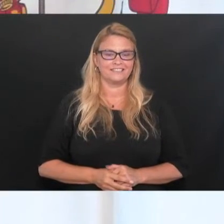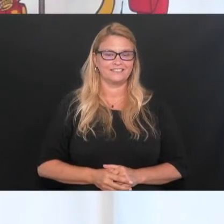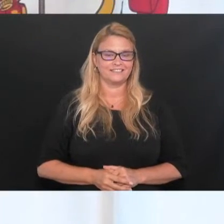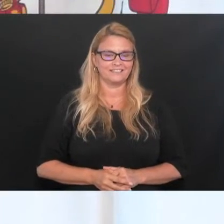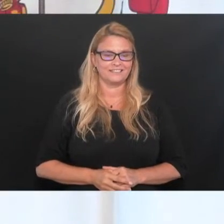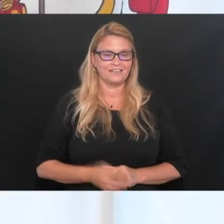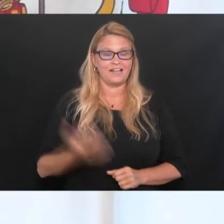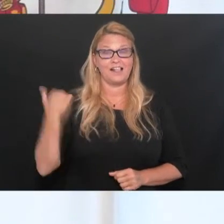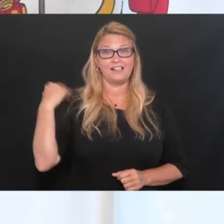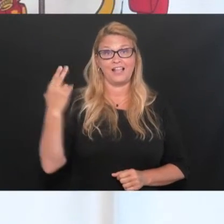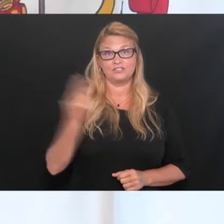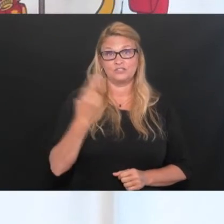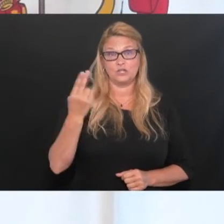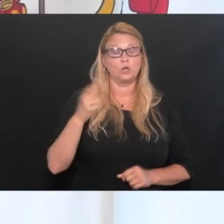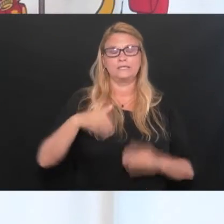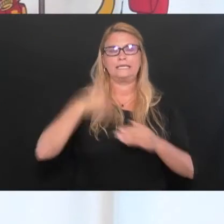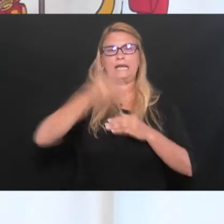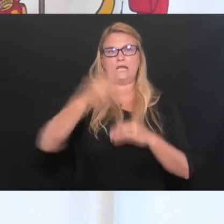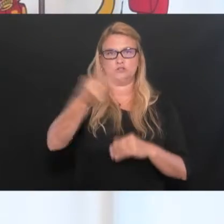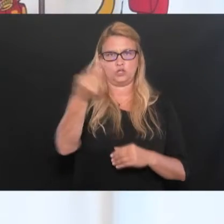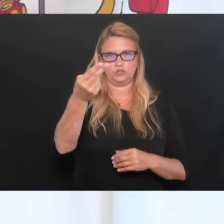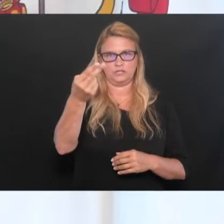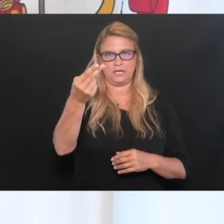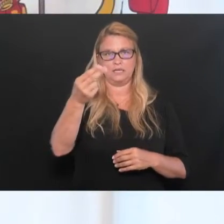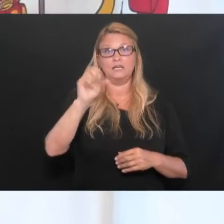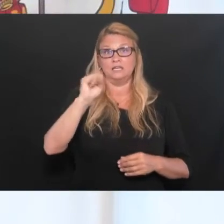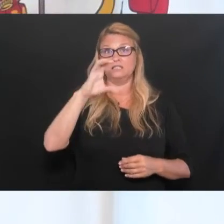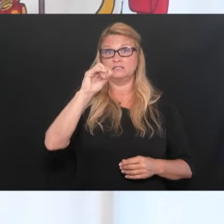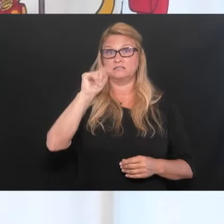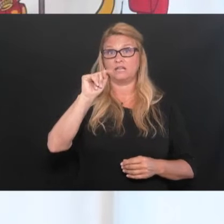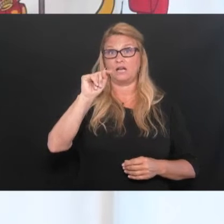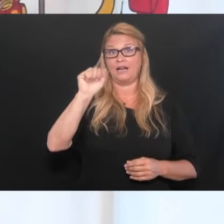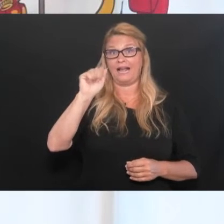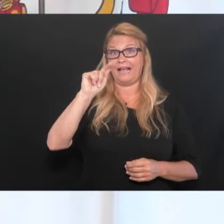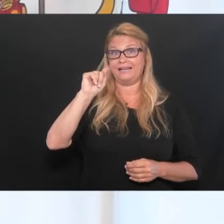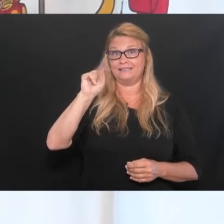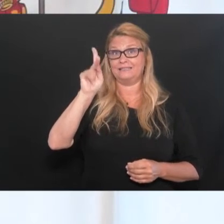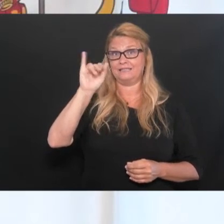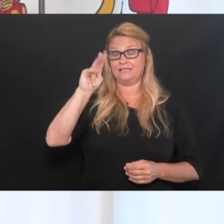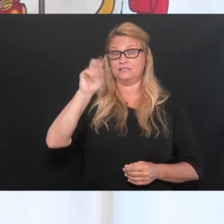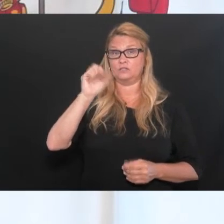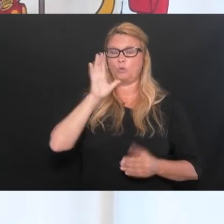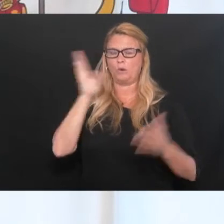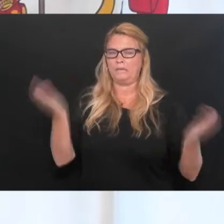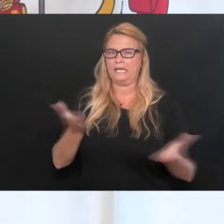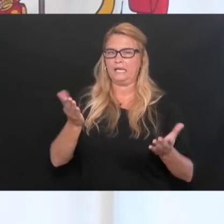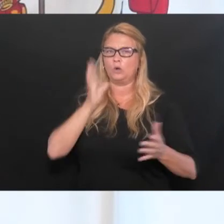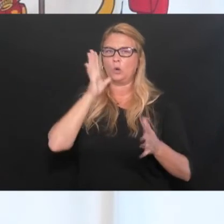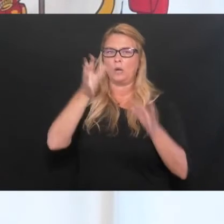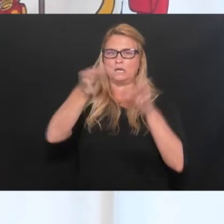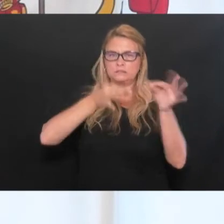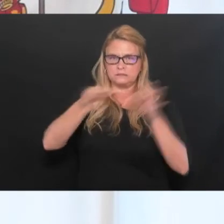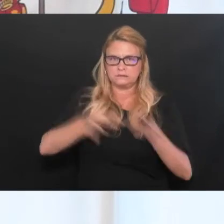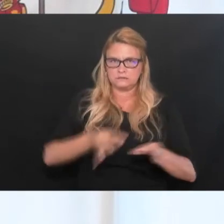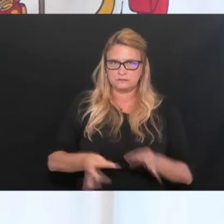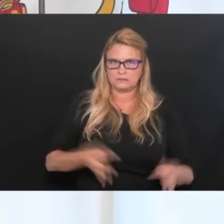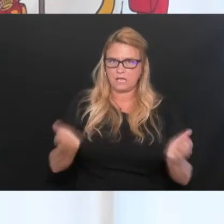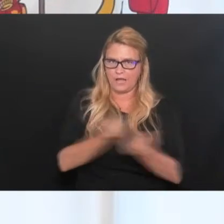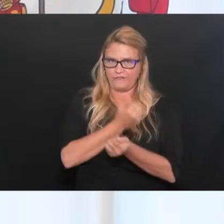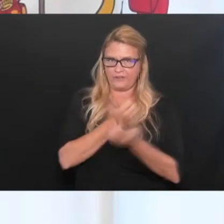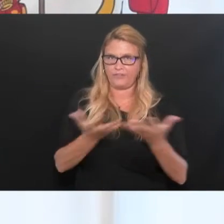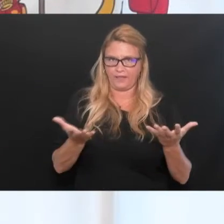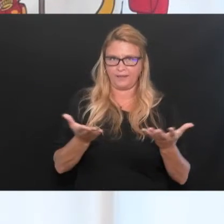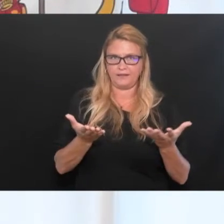on Thursday I'll have Scott on here, Scott Atkins, and he'll go through every little bit of it on Thursday,